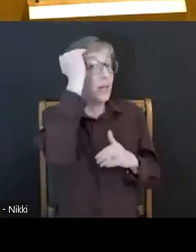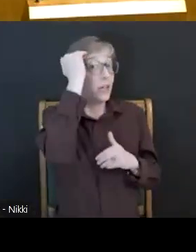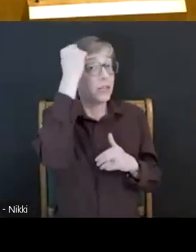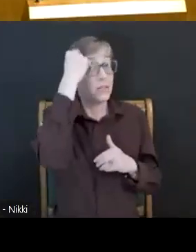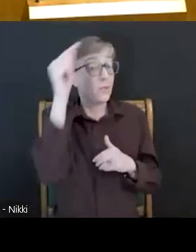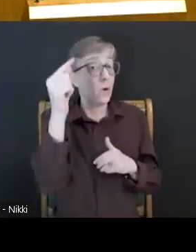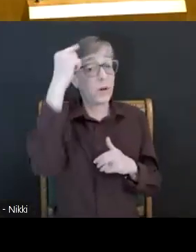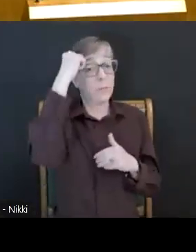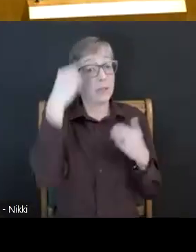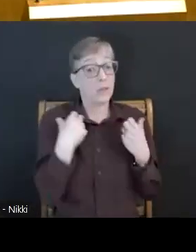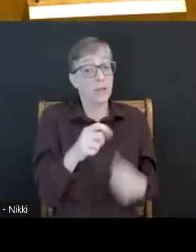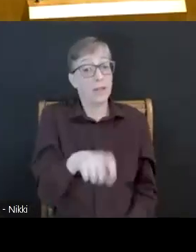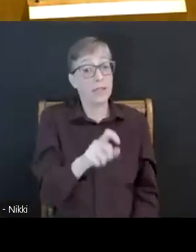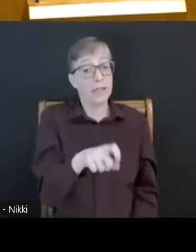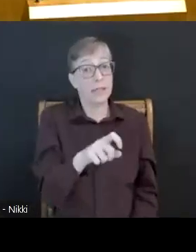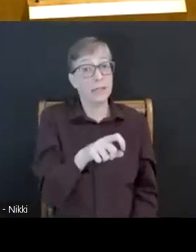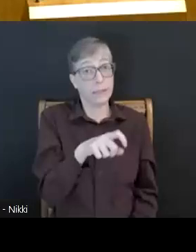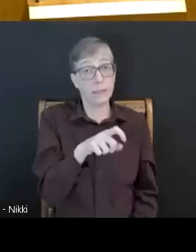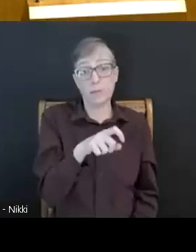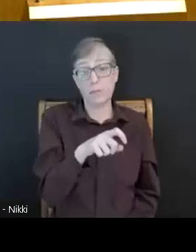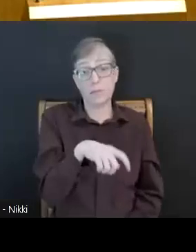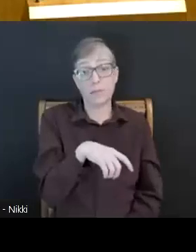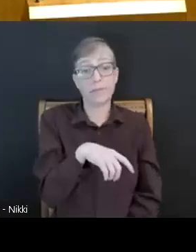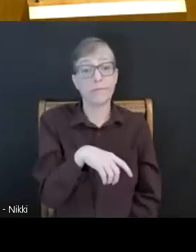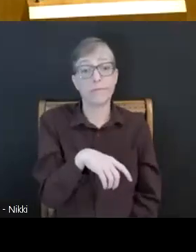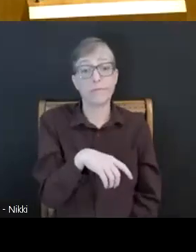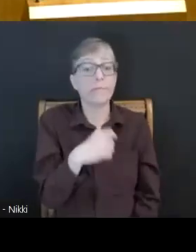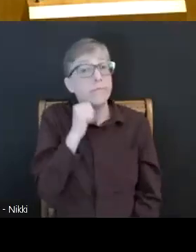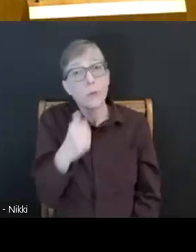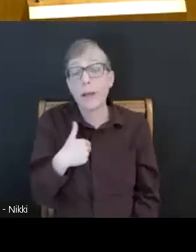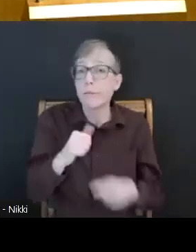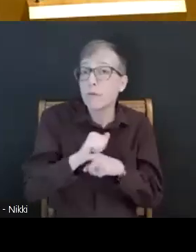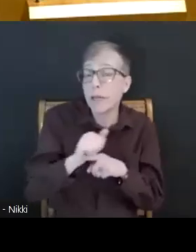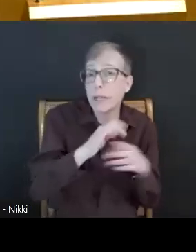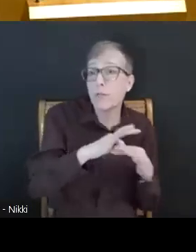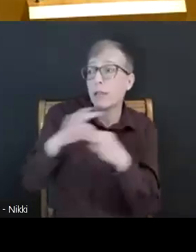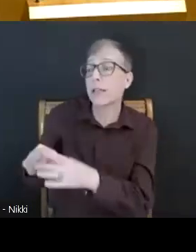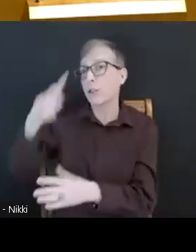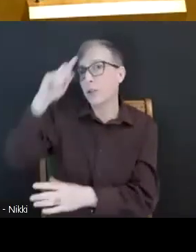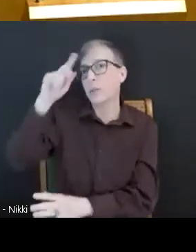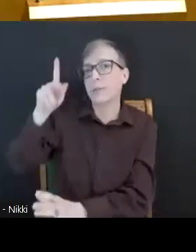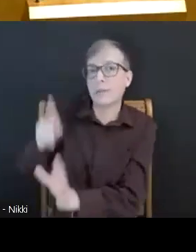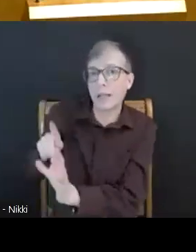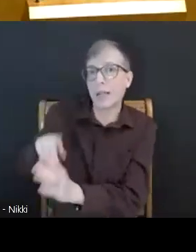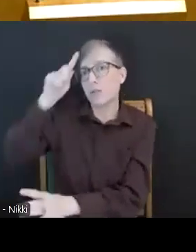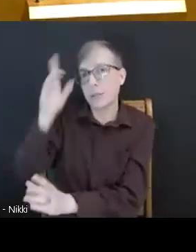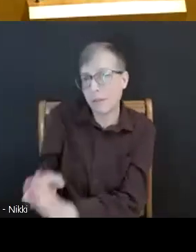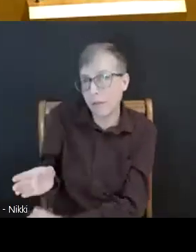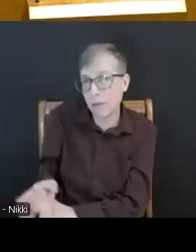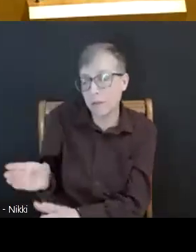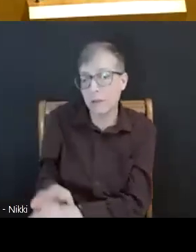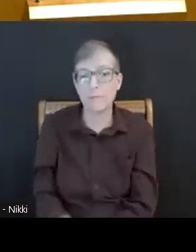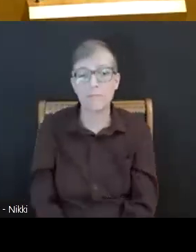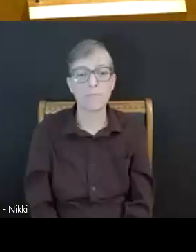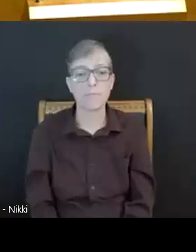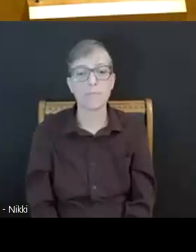Again, they don't have a lot of training in psychiatry. They don't have time to ask about these things. Interestingly, just as an anecdote, once when I